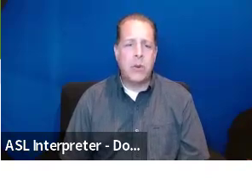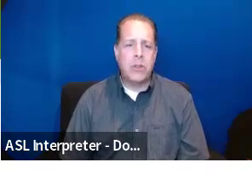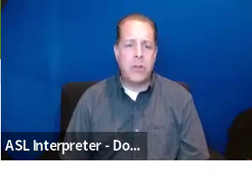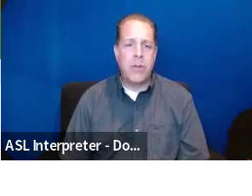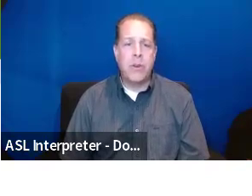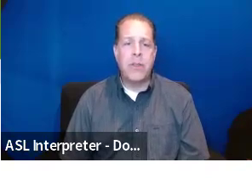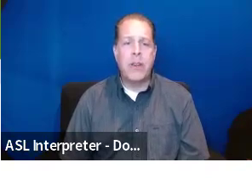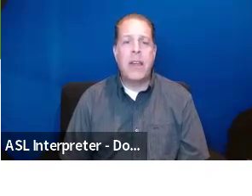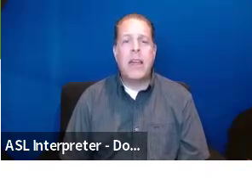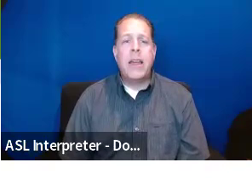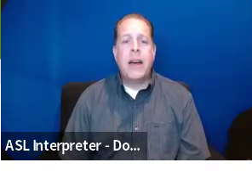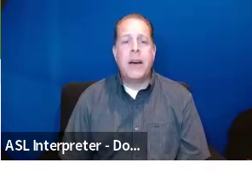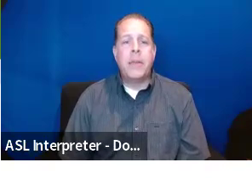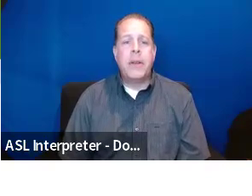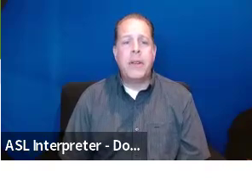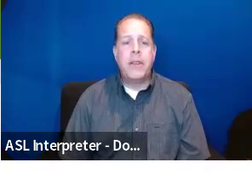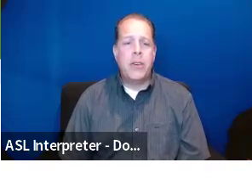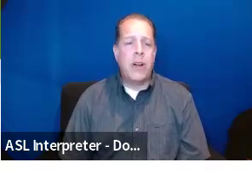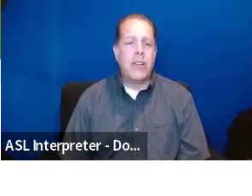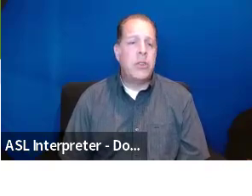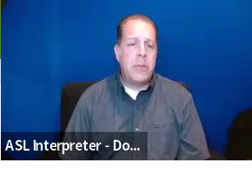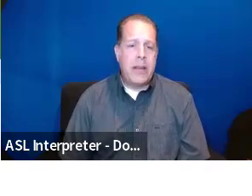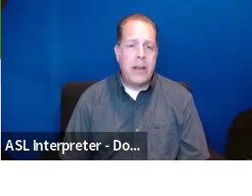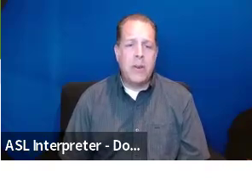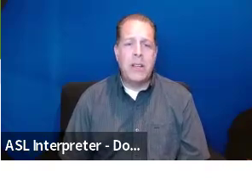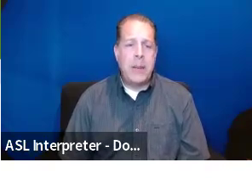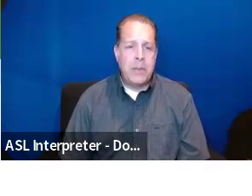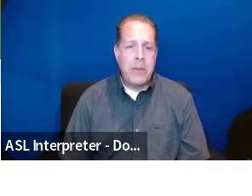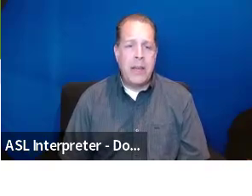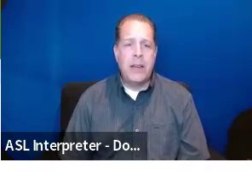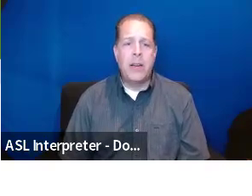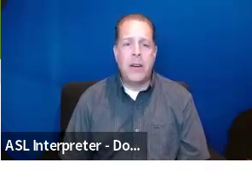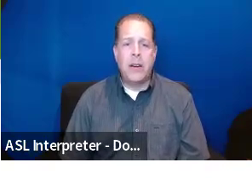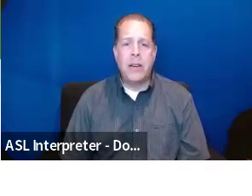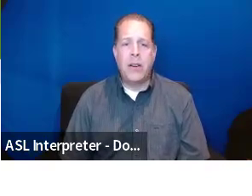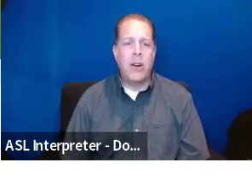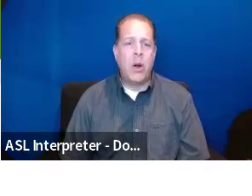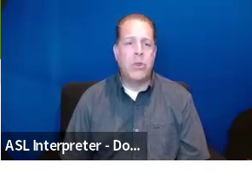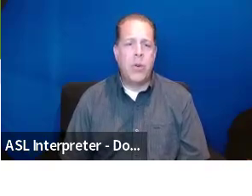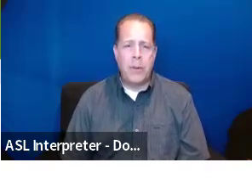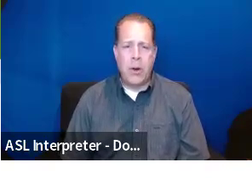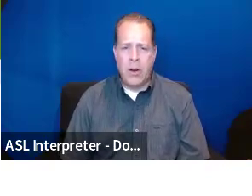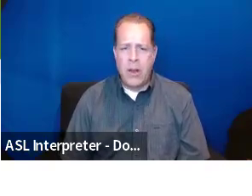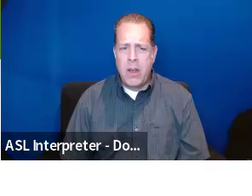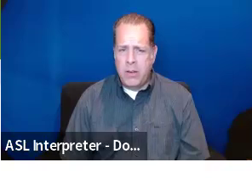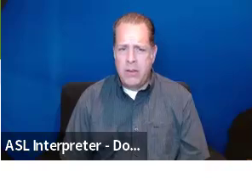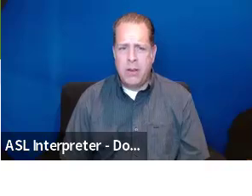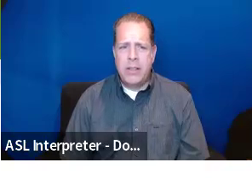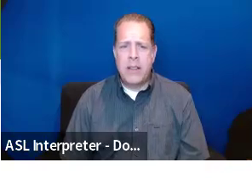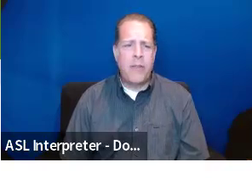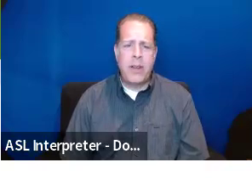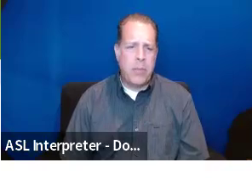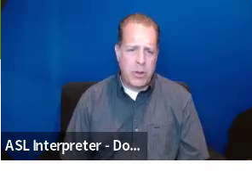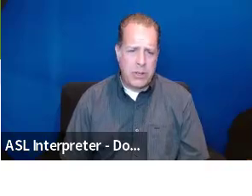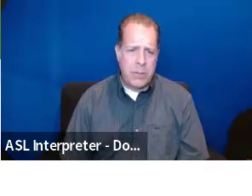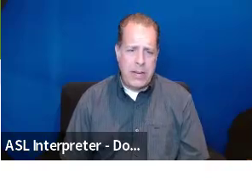training and so on and so forth, and you're on a Zoom meeting or in a Teams meeting or a GoToWebinar. It's